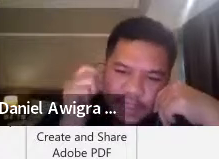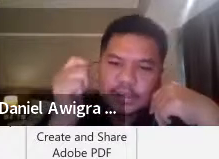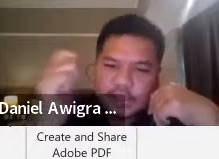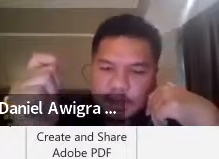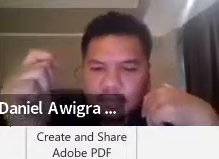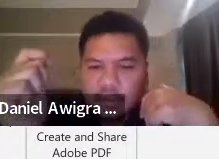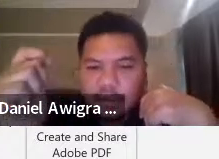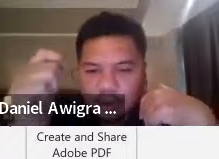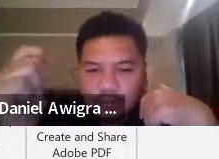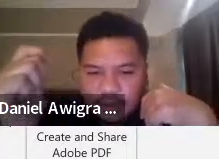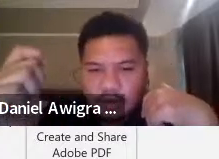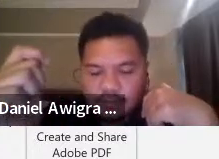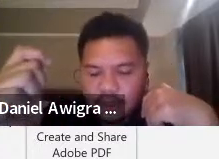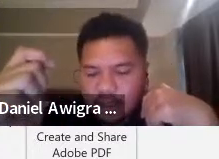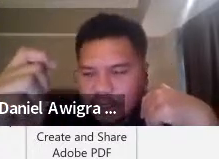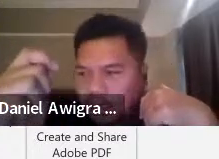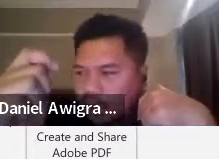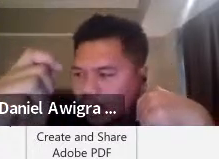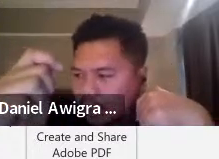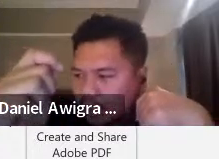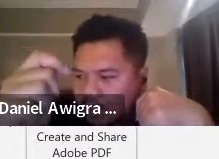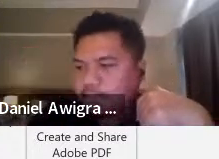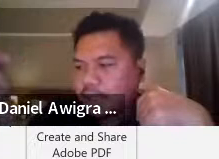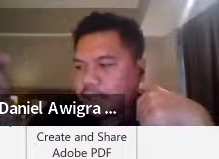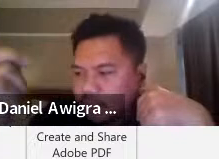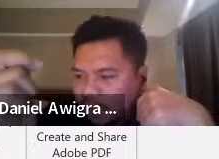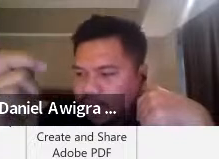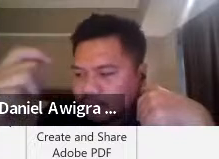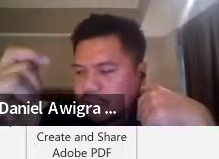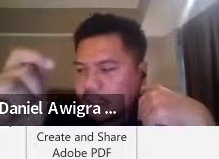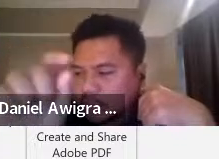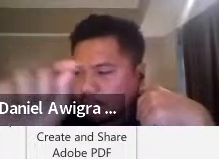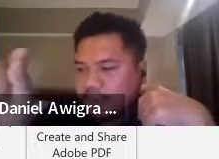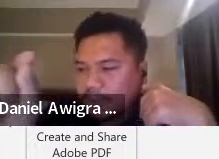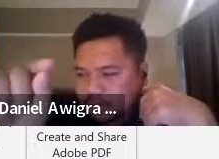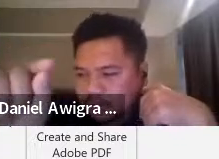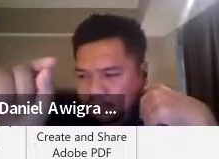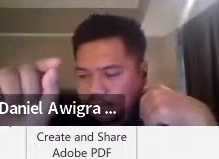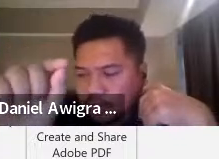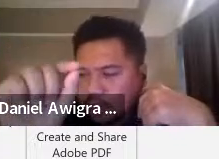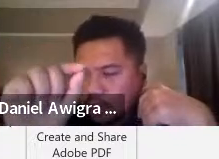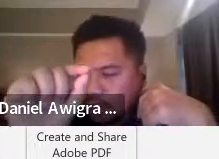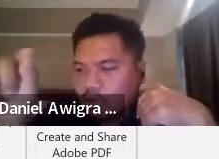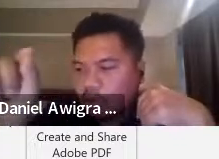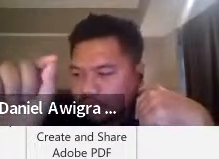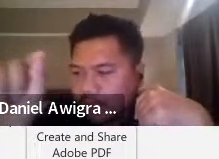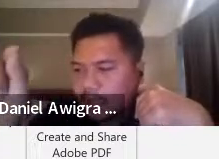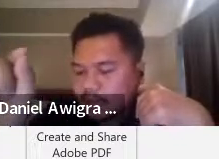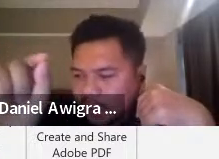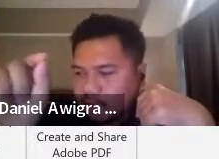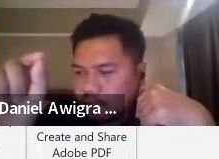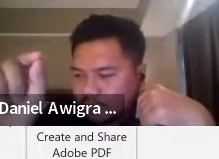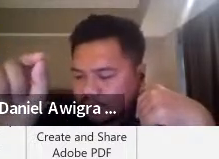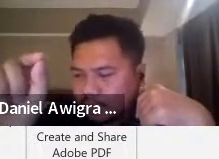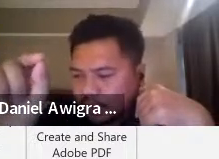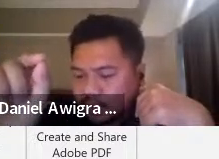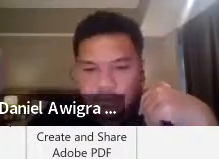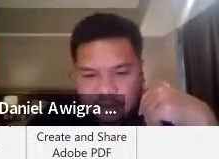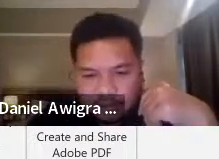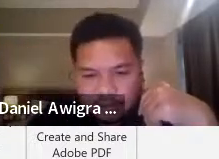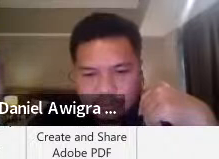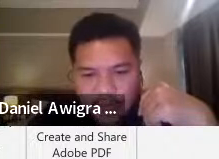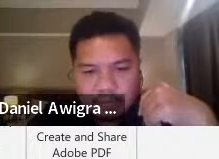can mention some provision of death penalty, especially under the pretext of war on drugs and also